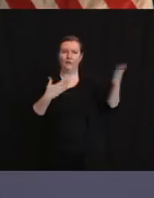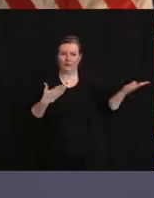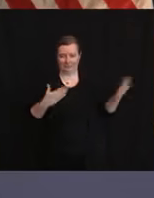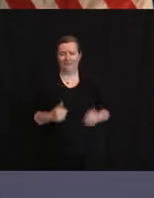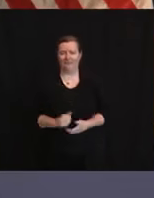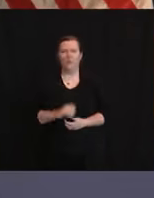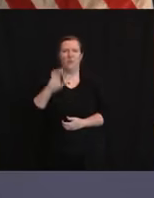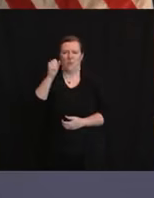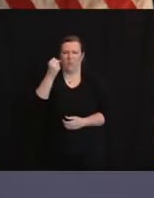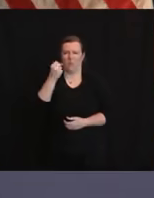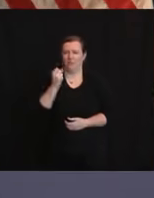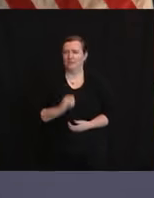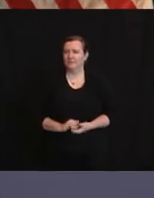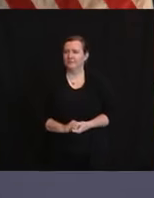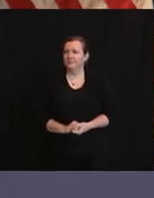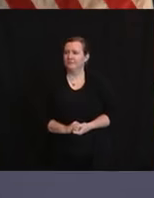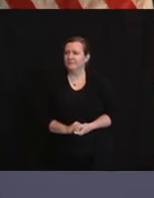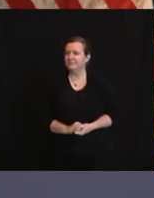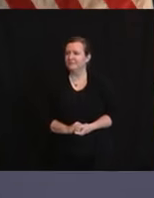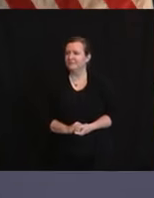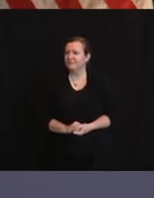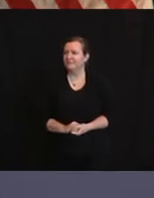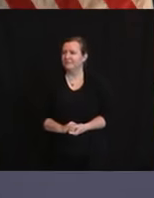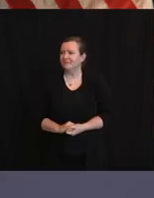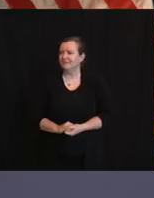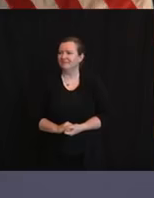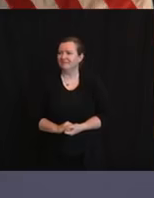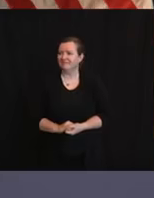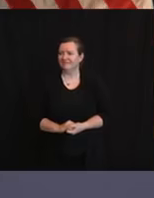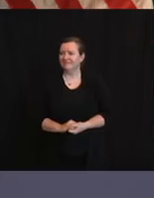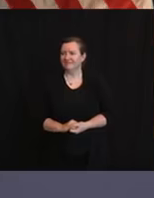You good, Judy? Christina?